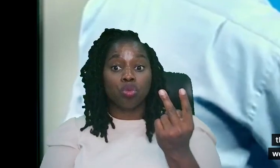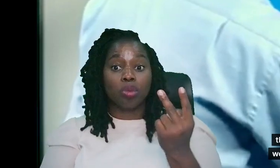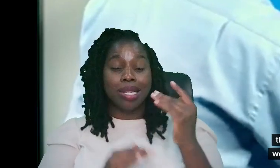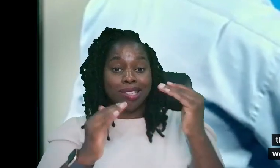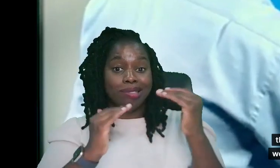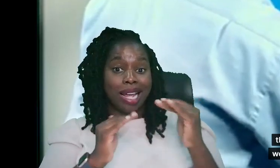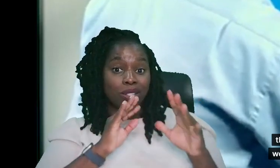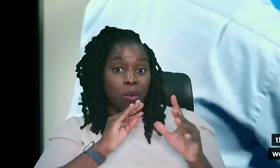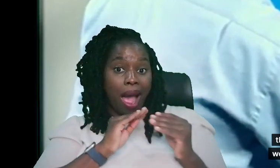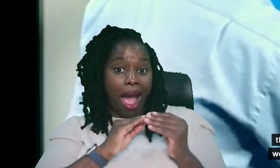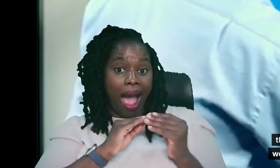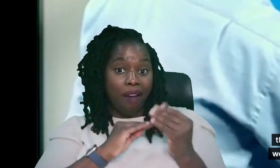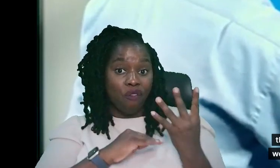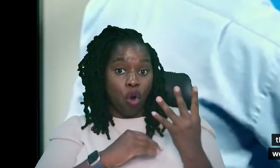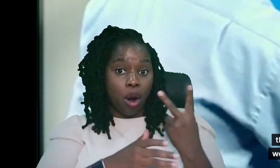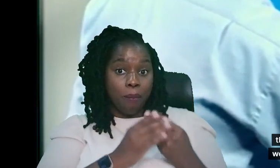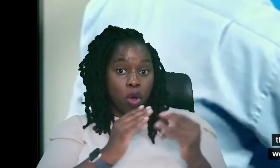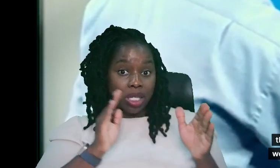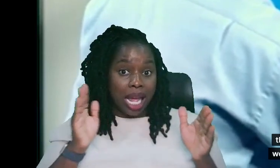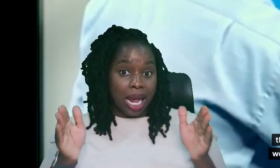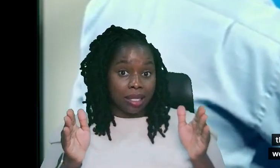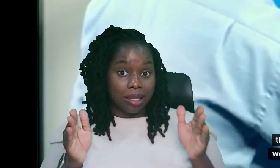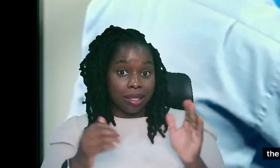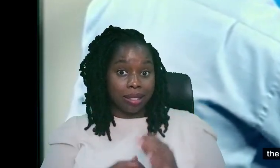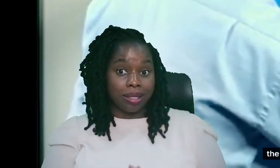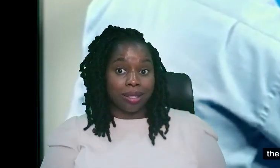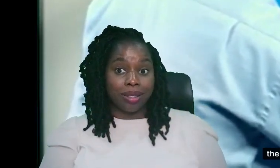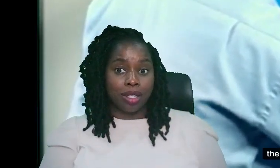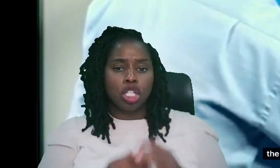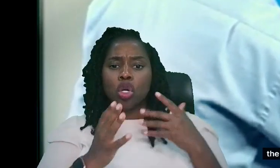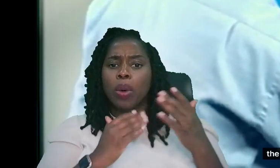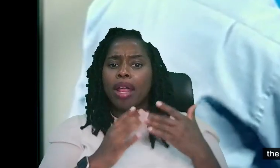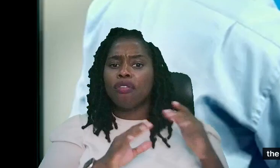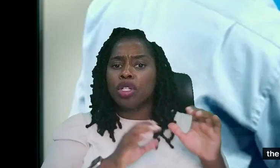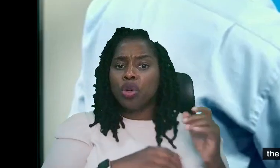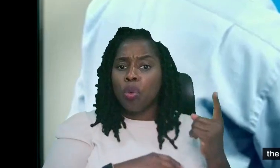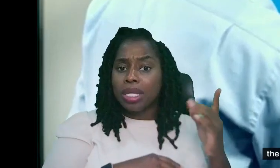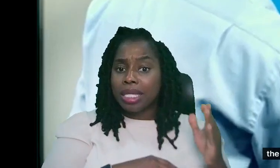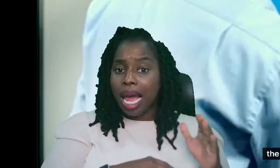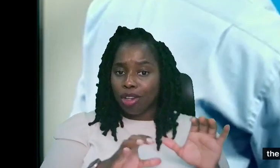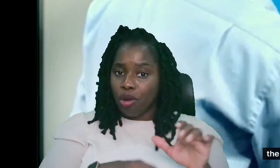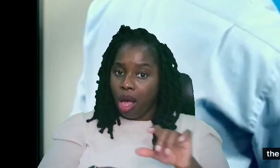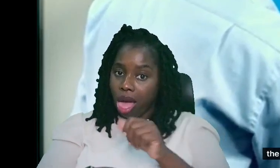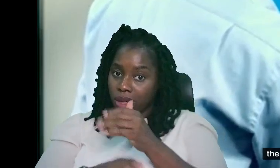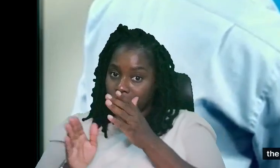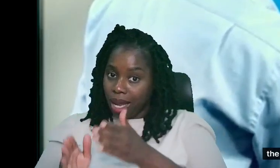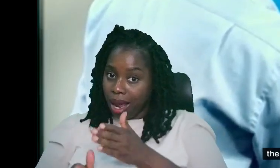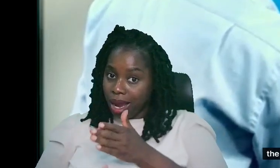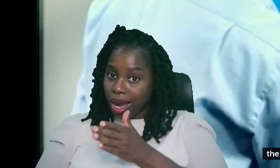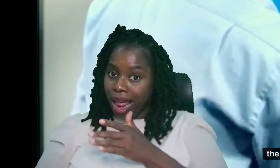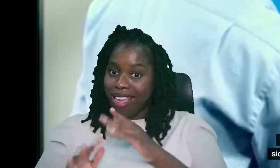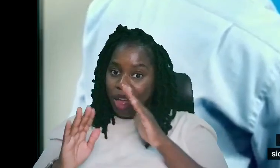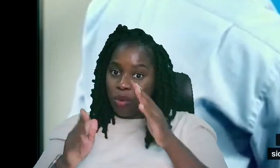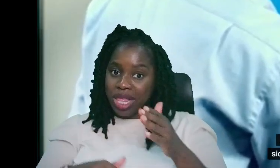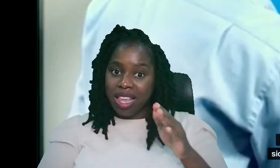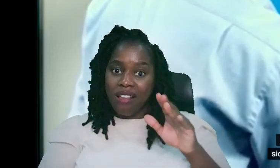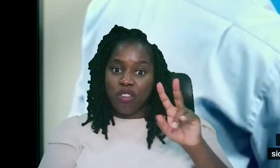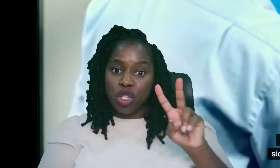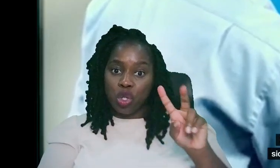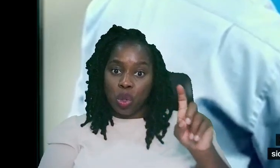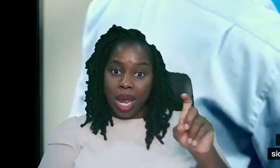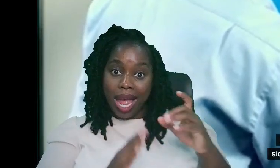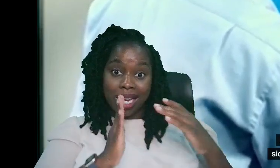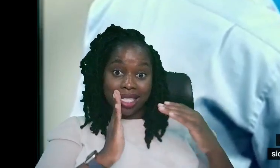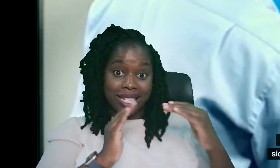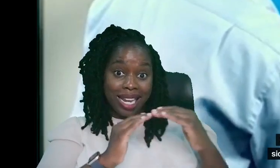add 4 to both sides. Whatever we do to one side, we'll do to the other. And that will leave us with 2x